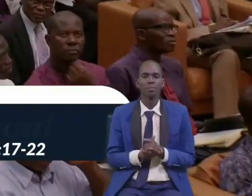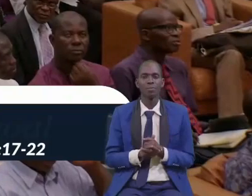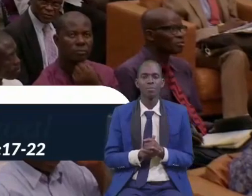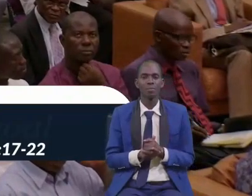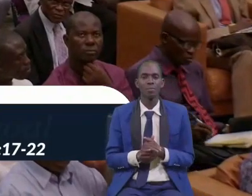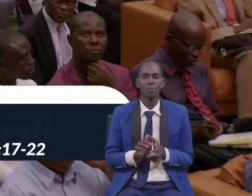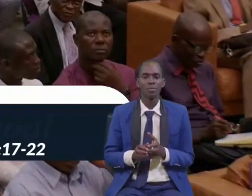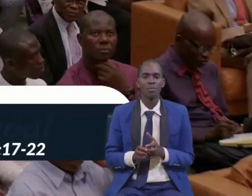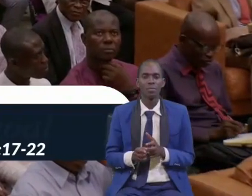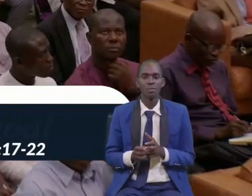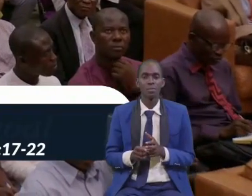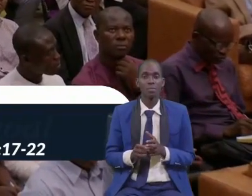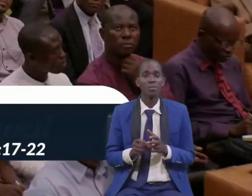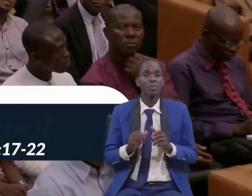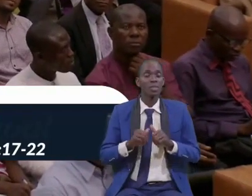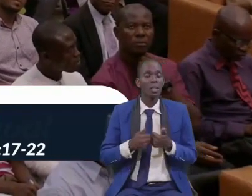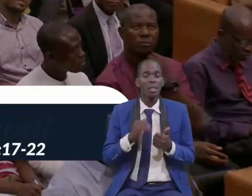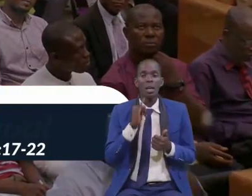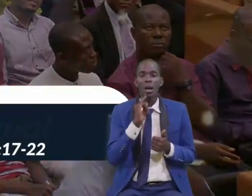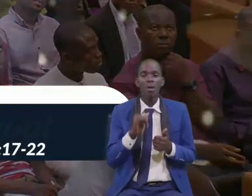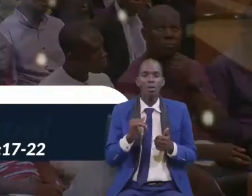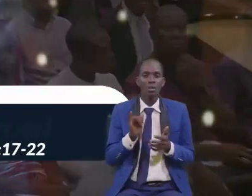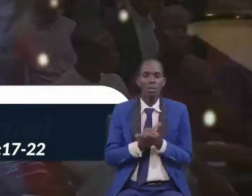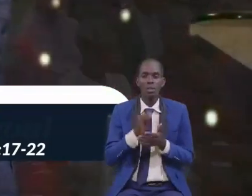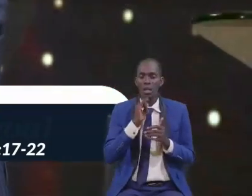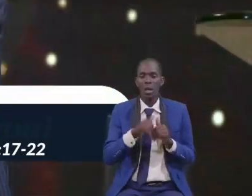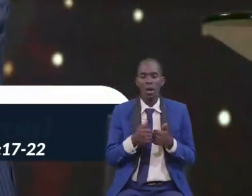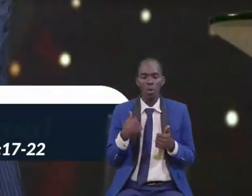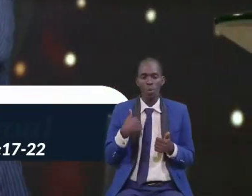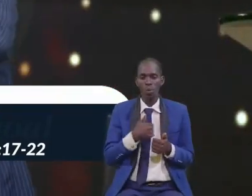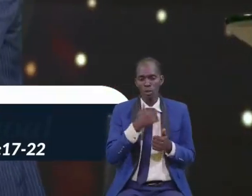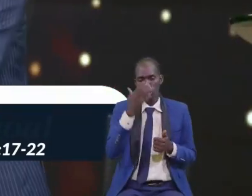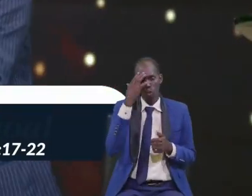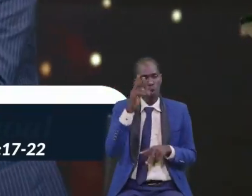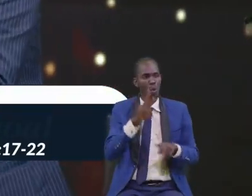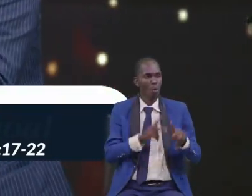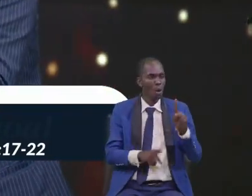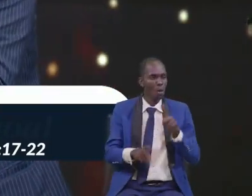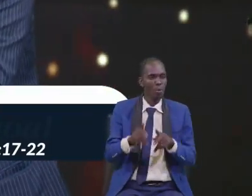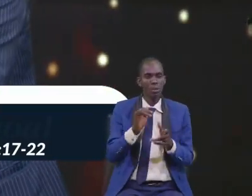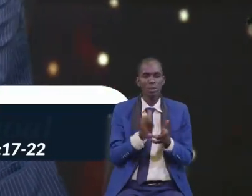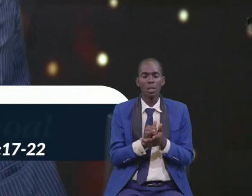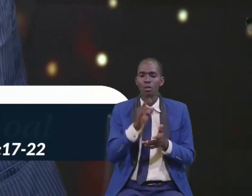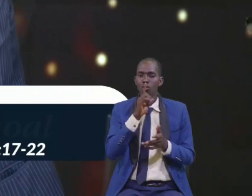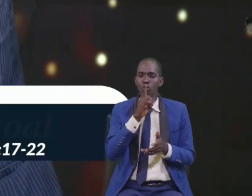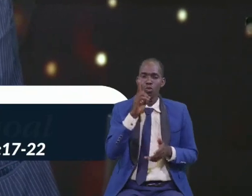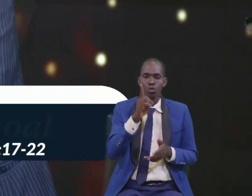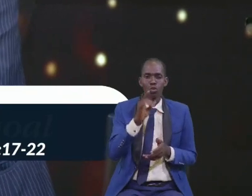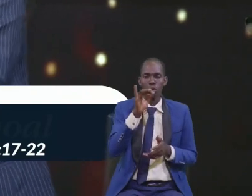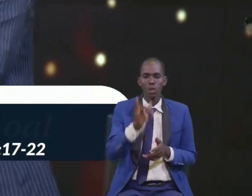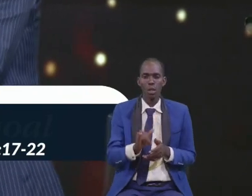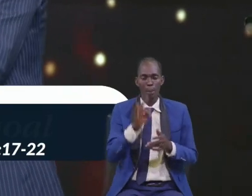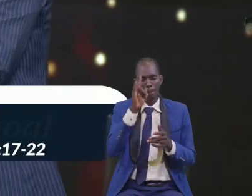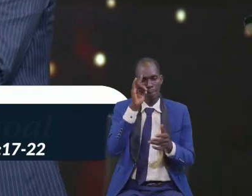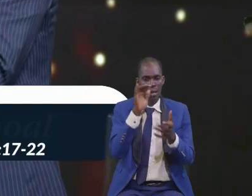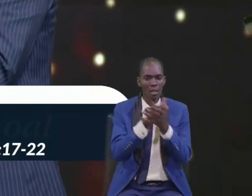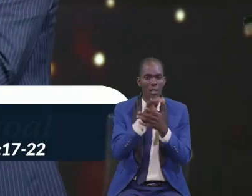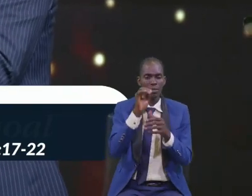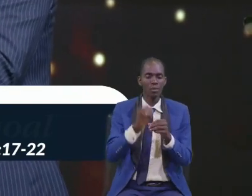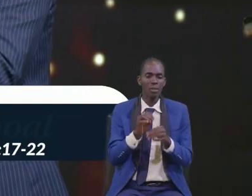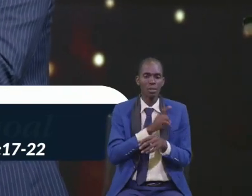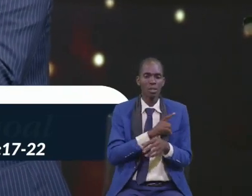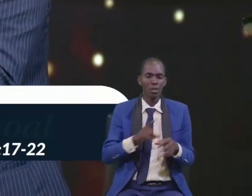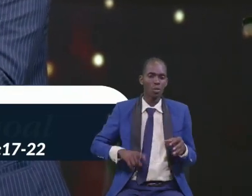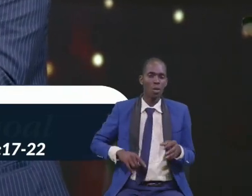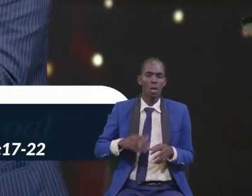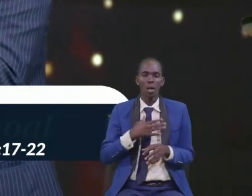the brethren. That's how we know the believers. That's how we know the people who really believe in the Lord. And during